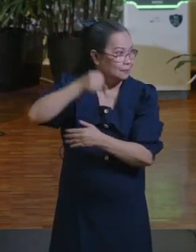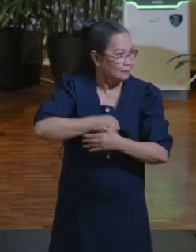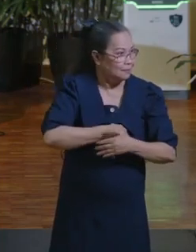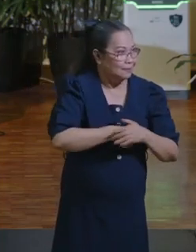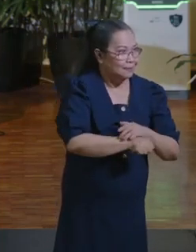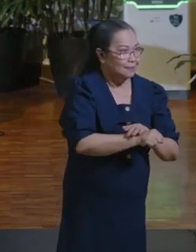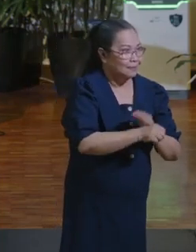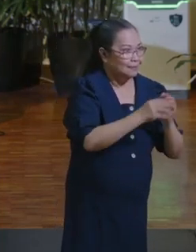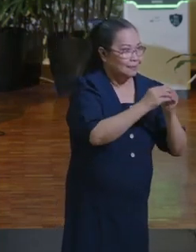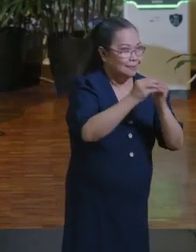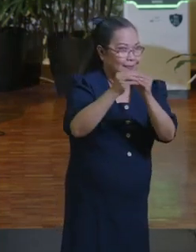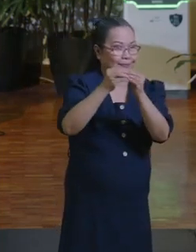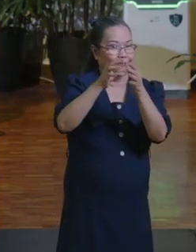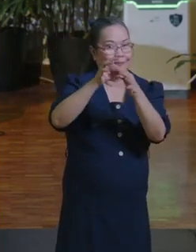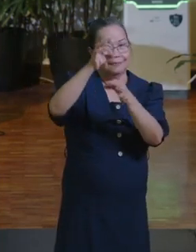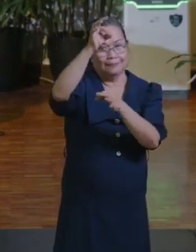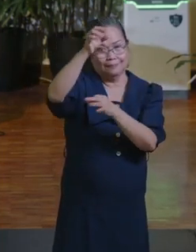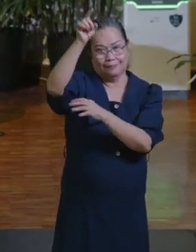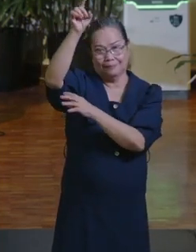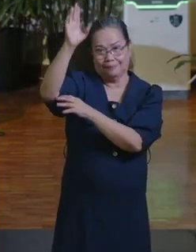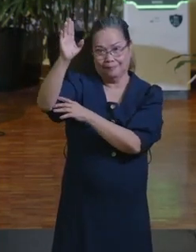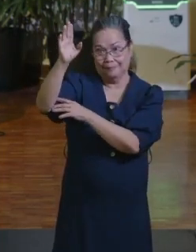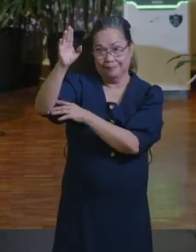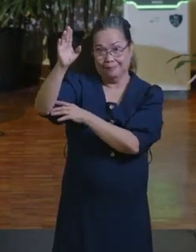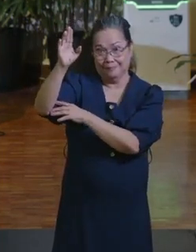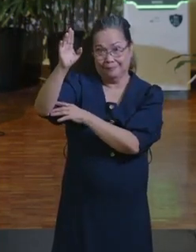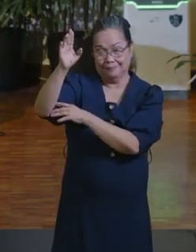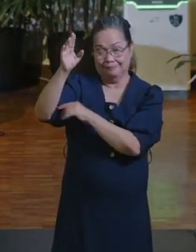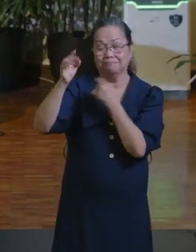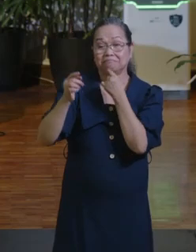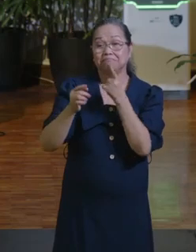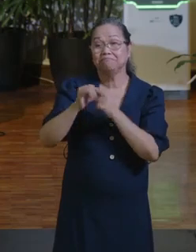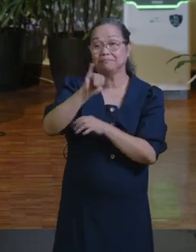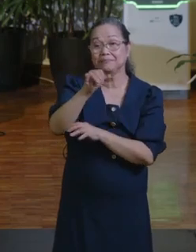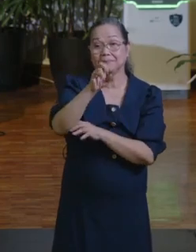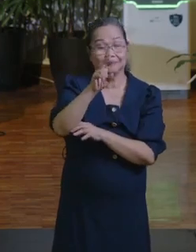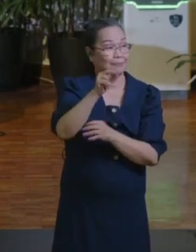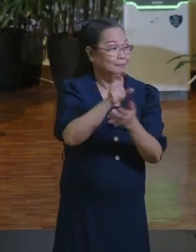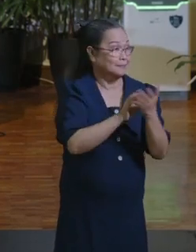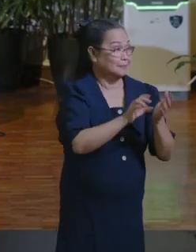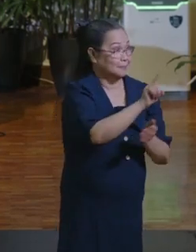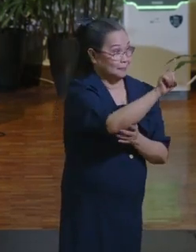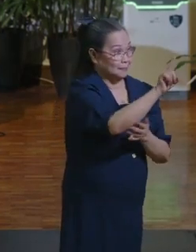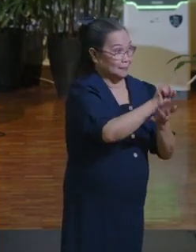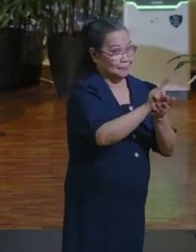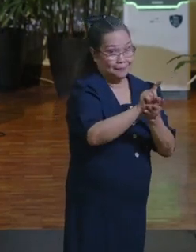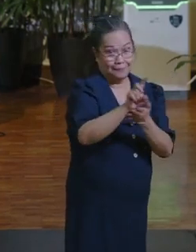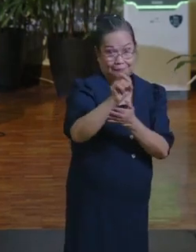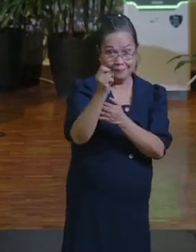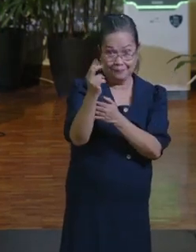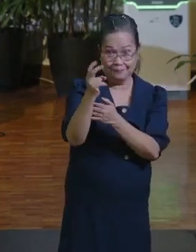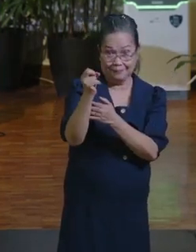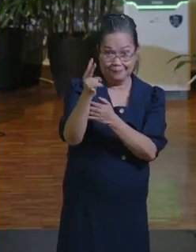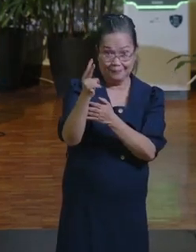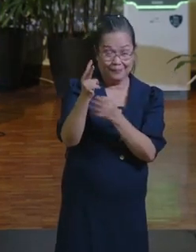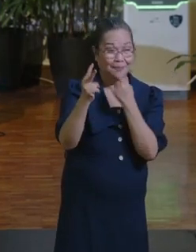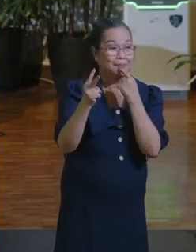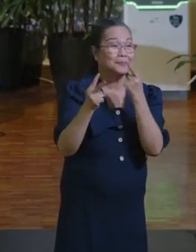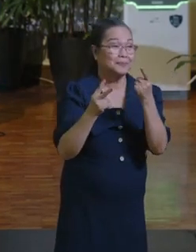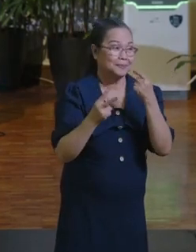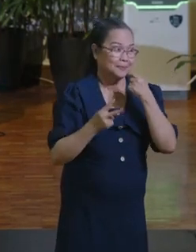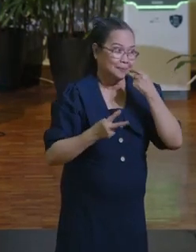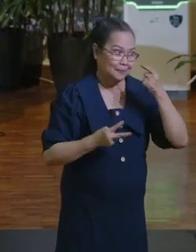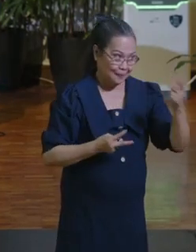God and led by the Spirit of God. Sabi sa John chapter 1 verse 12, sabi nung